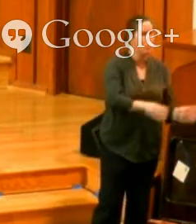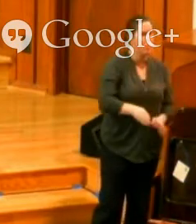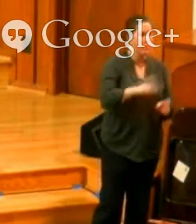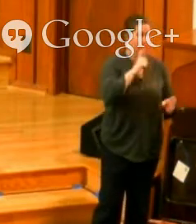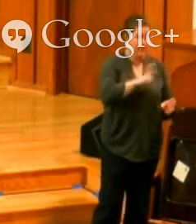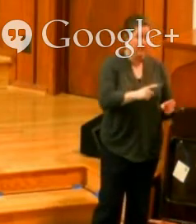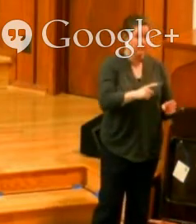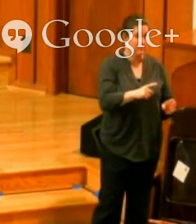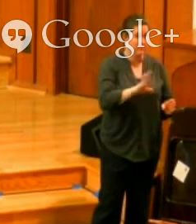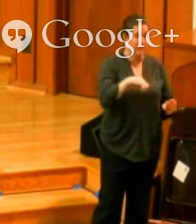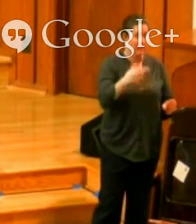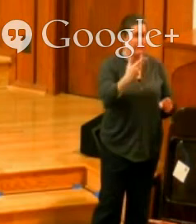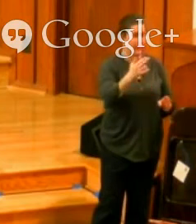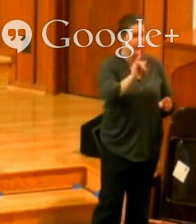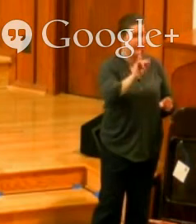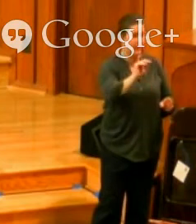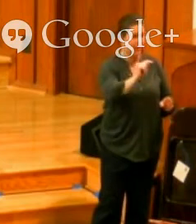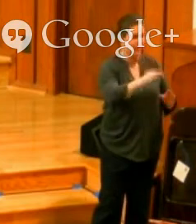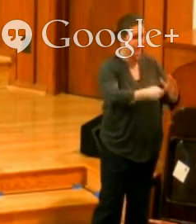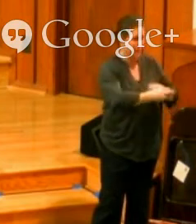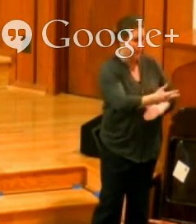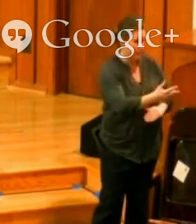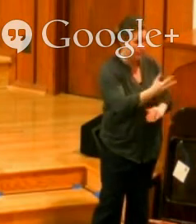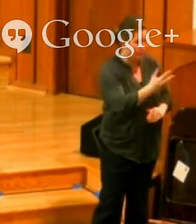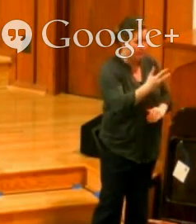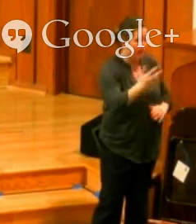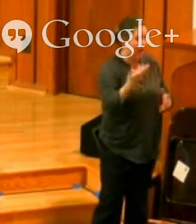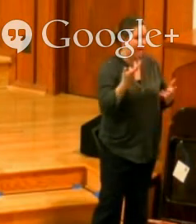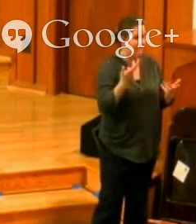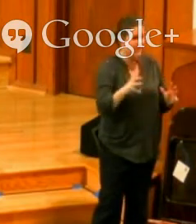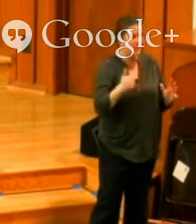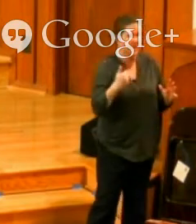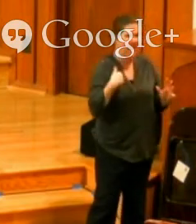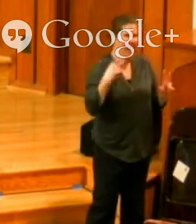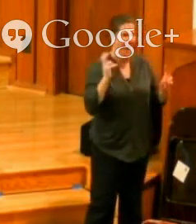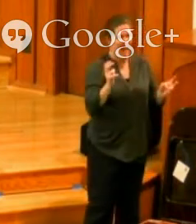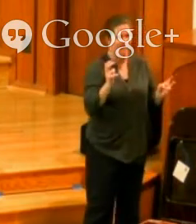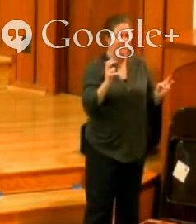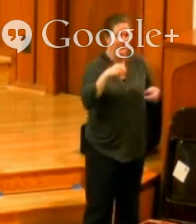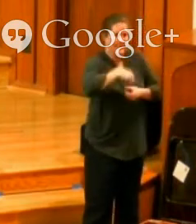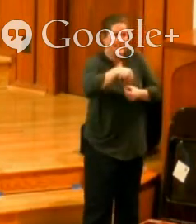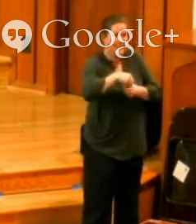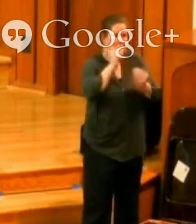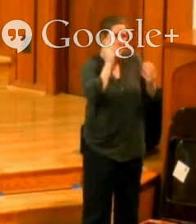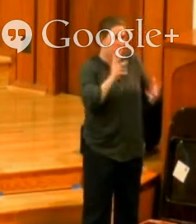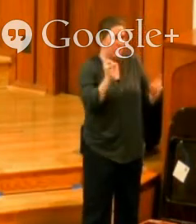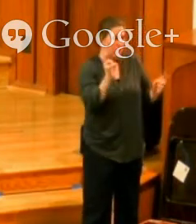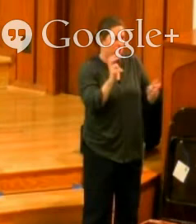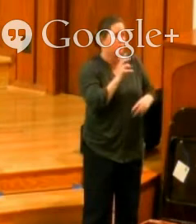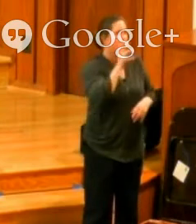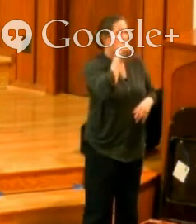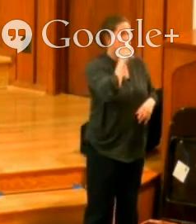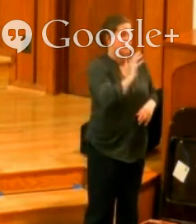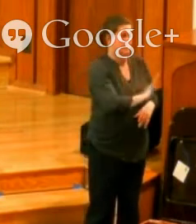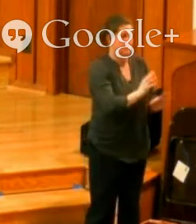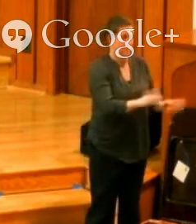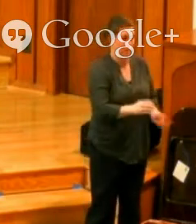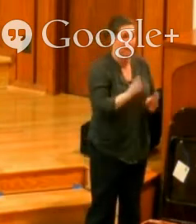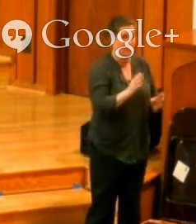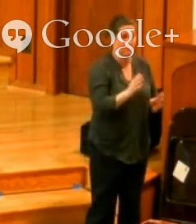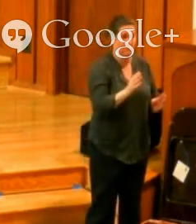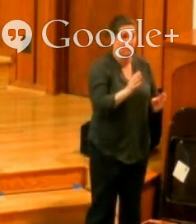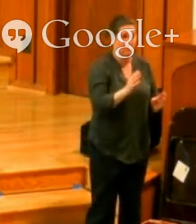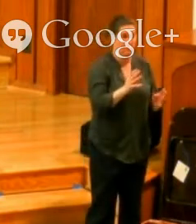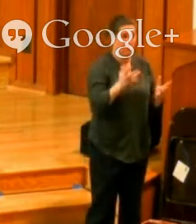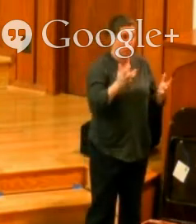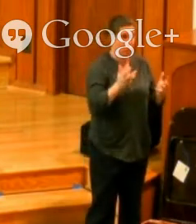you. I've got some inside information. I've got the inside scoop on what Satan's plan is. So do you want to